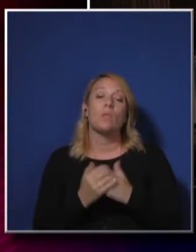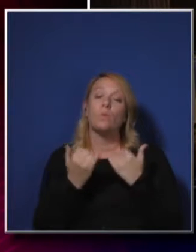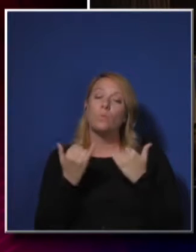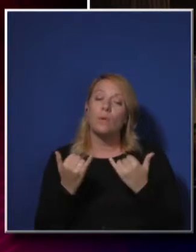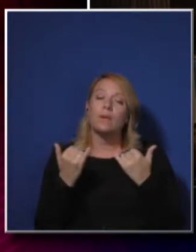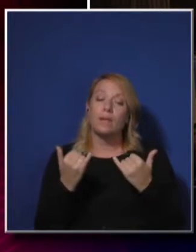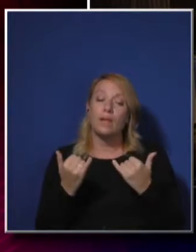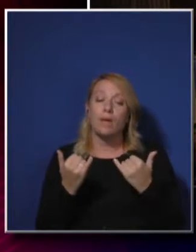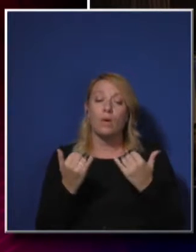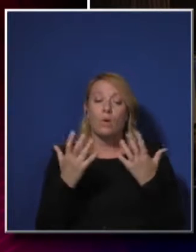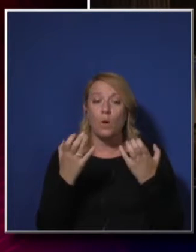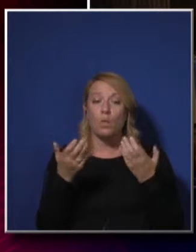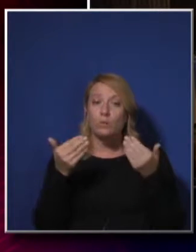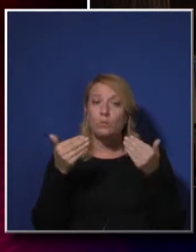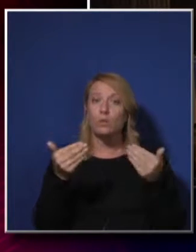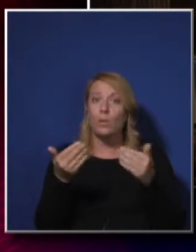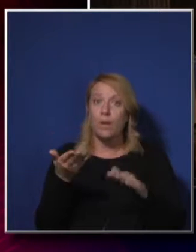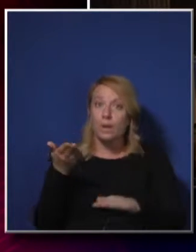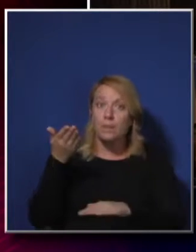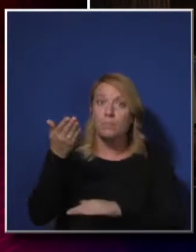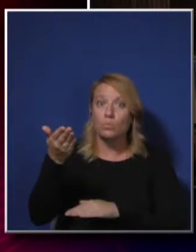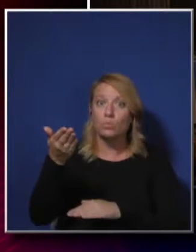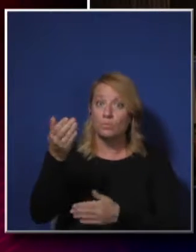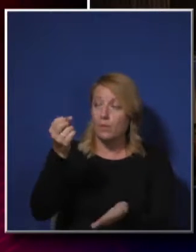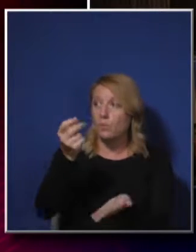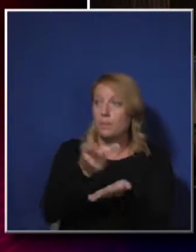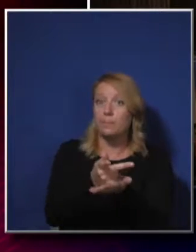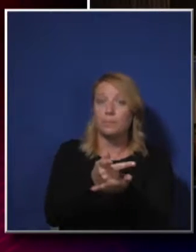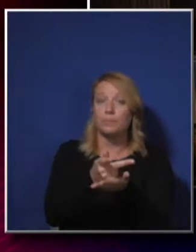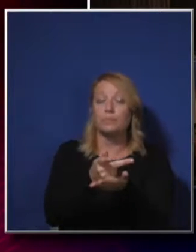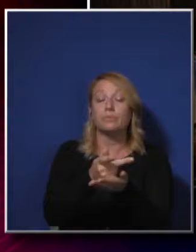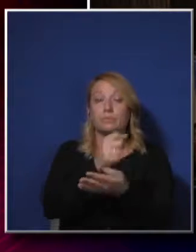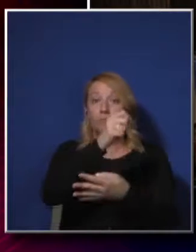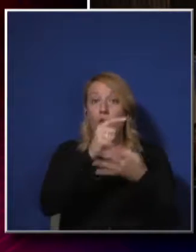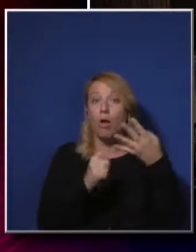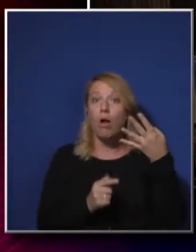like to move that we approve